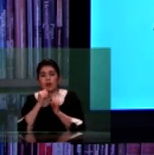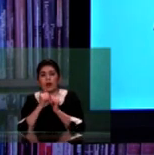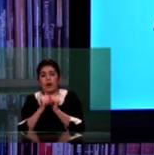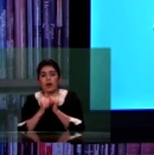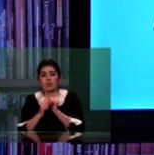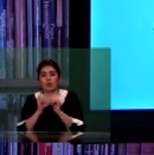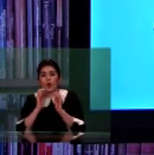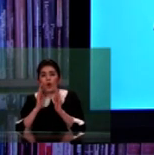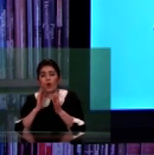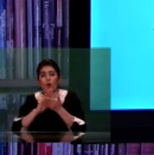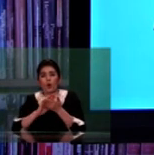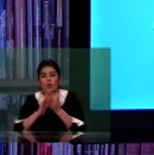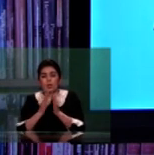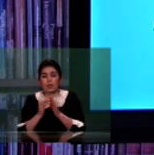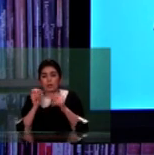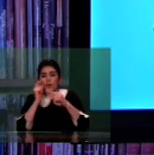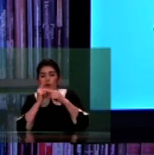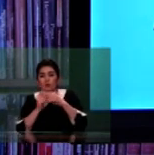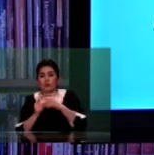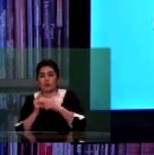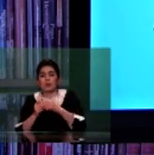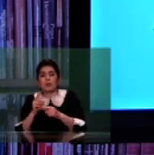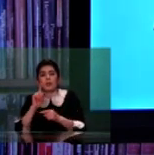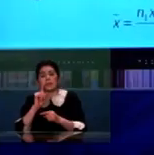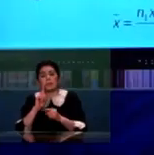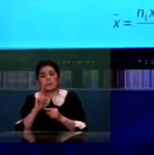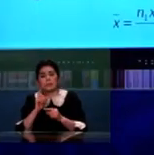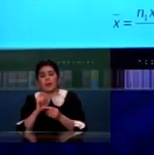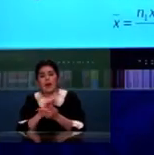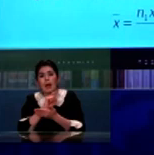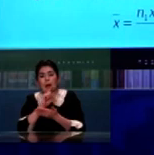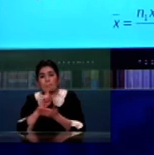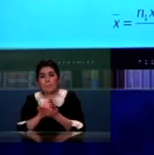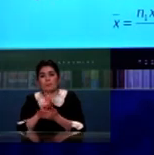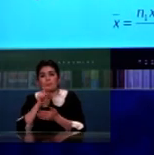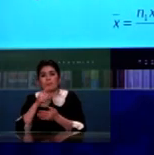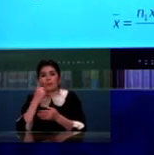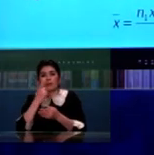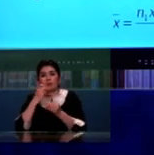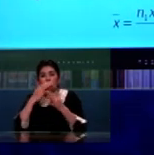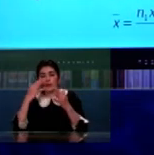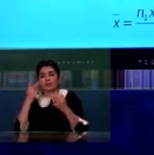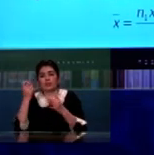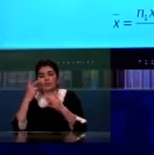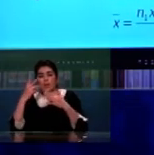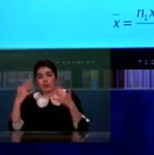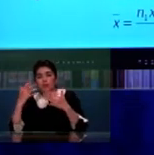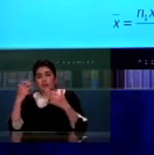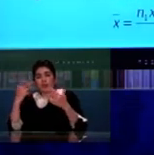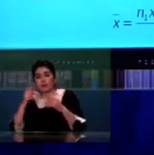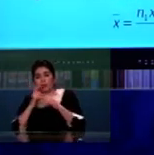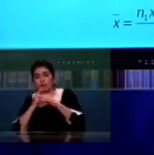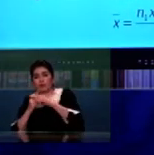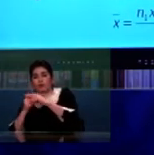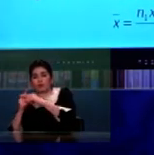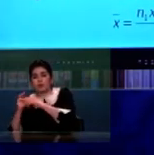har bitta holatni qo'shib chiqdik. Demak, bizda nima hosil bo'lgan edi? Albatta, biror kattalik, ikkinchi kattalik, uchinchi hammasini